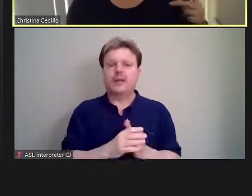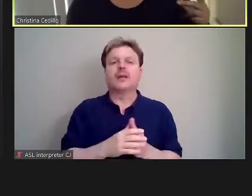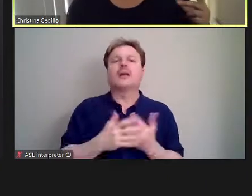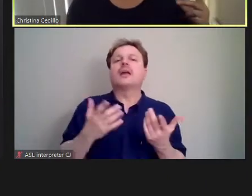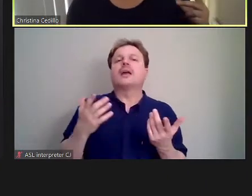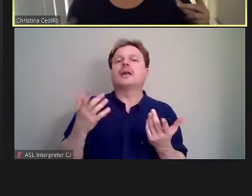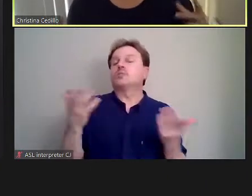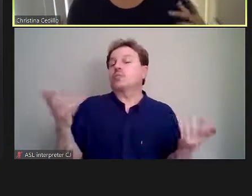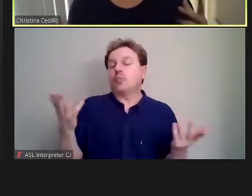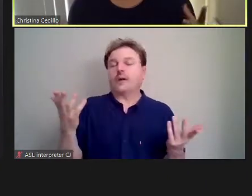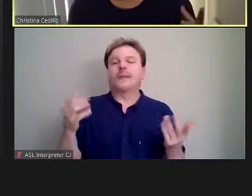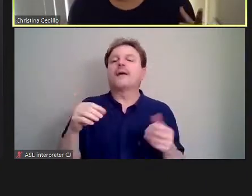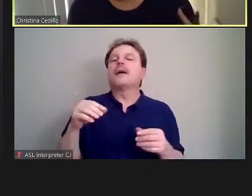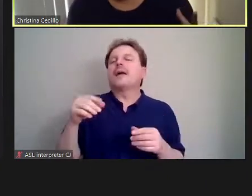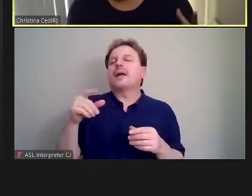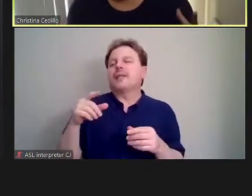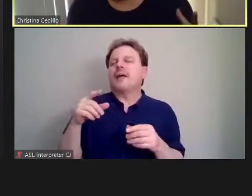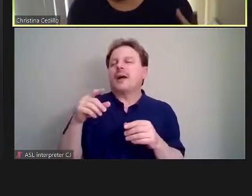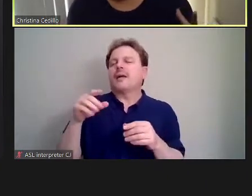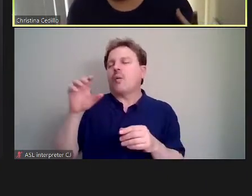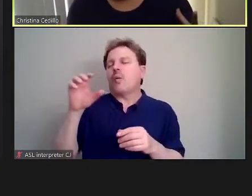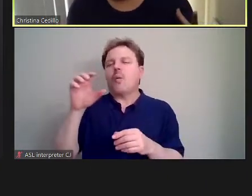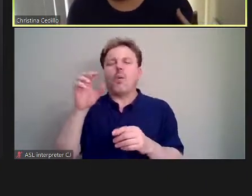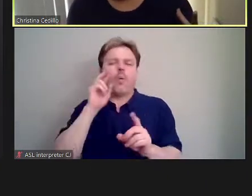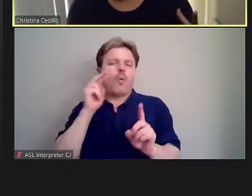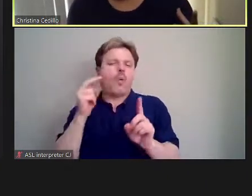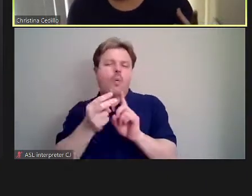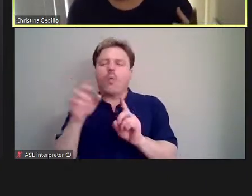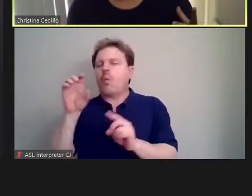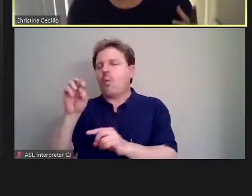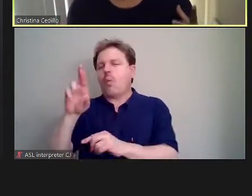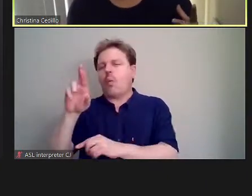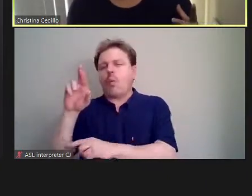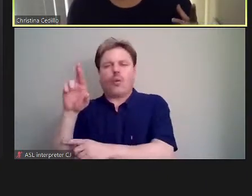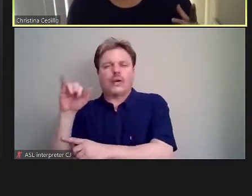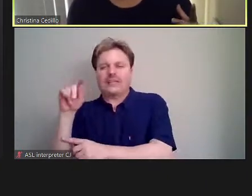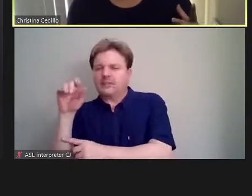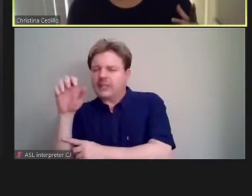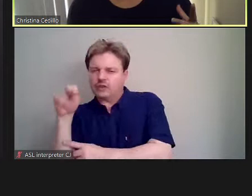so this comes to us from